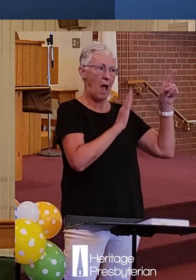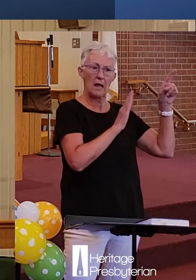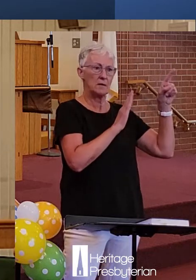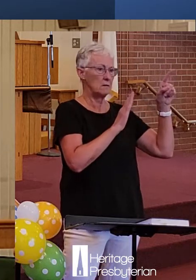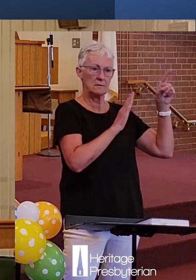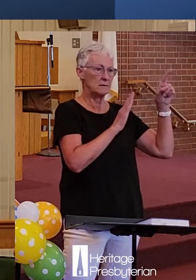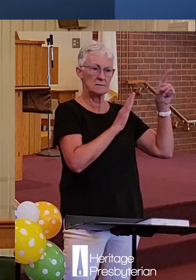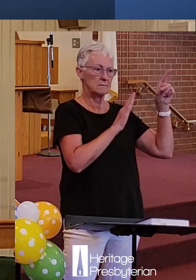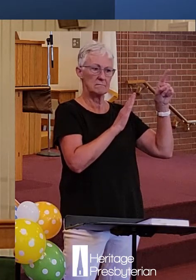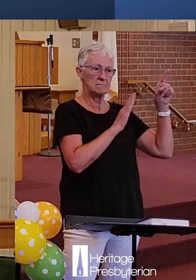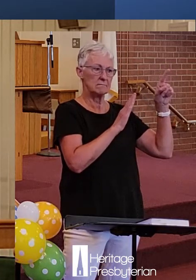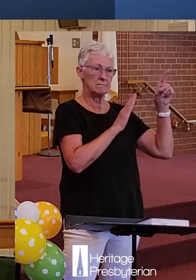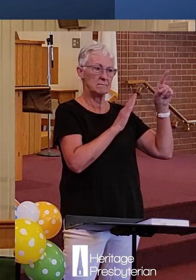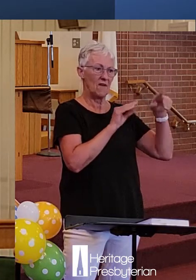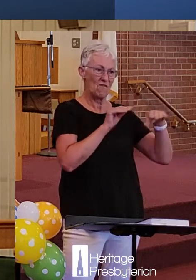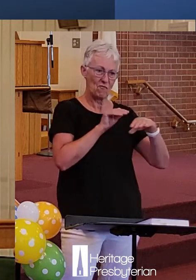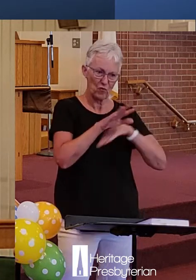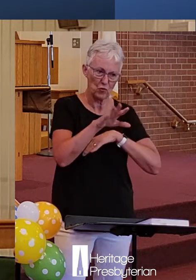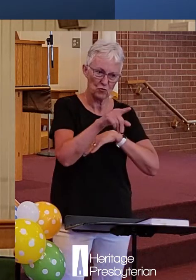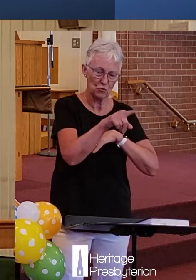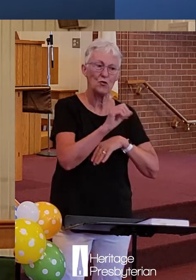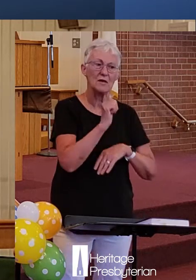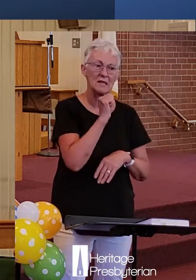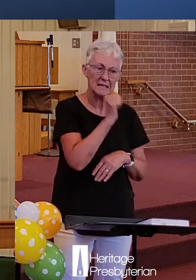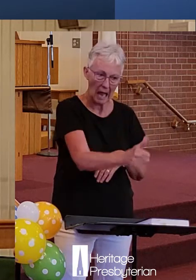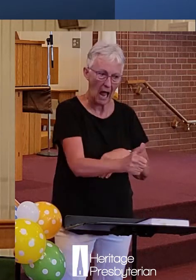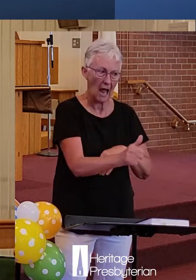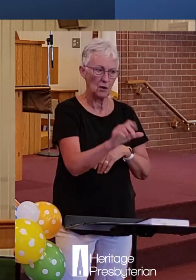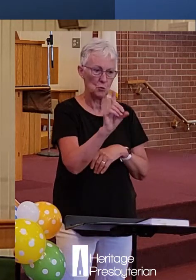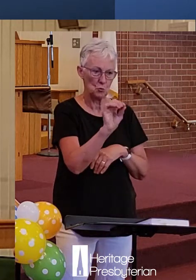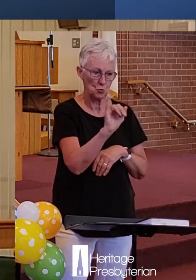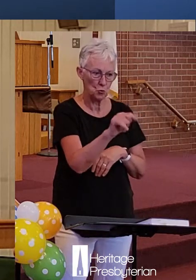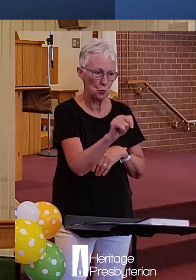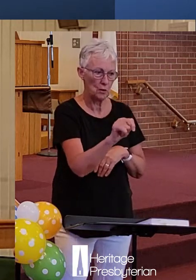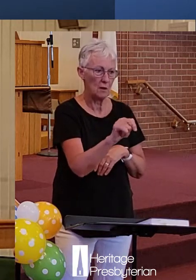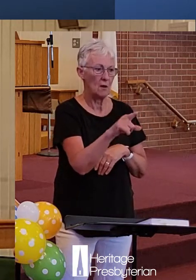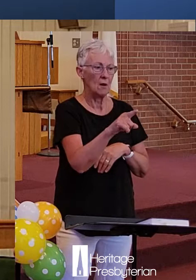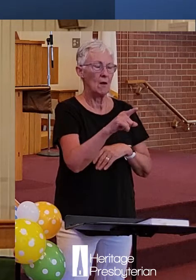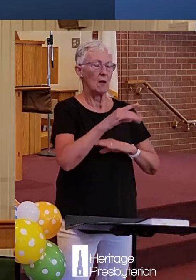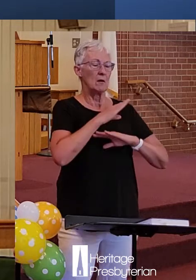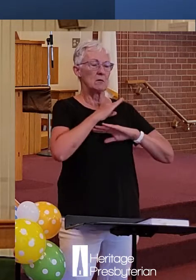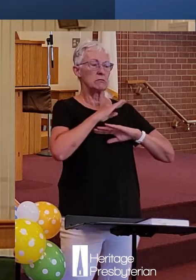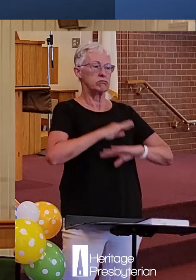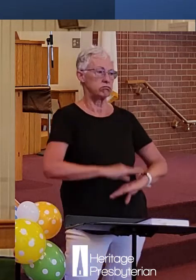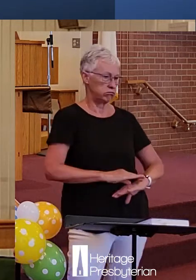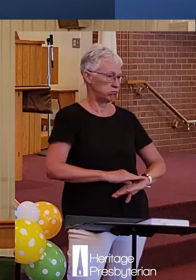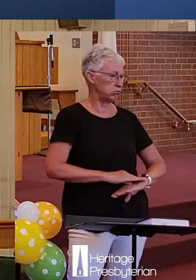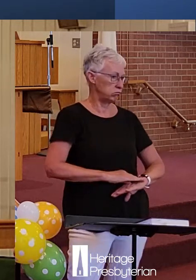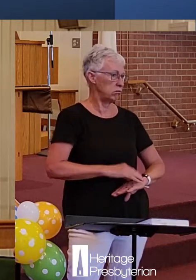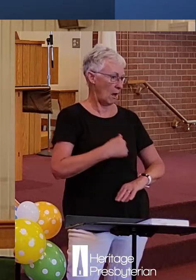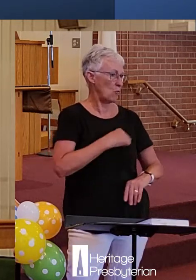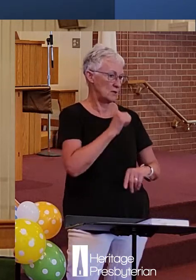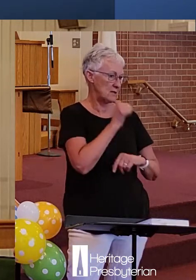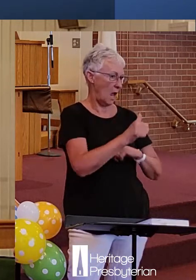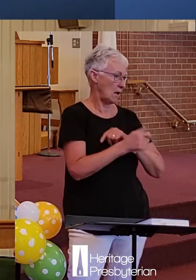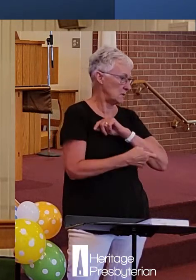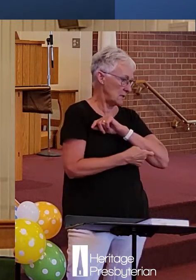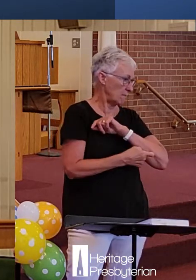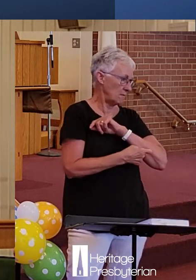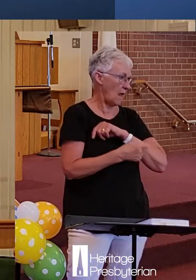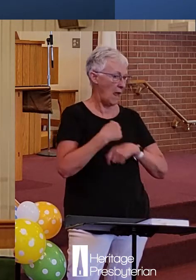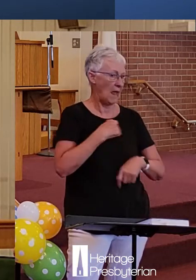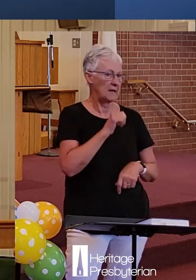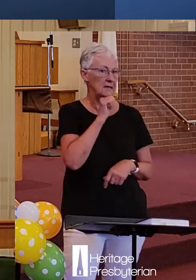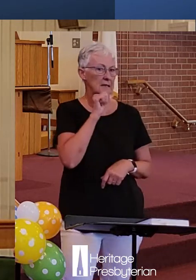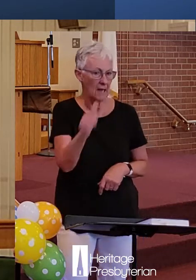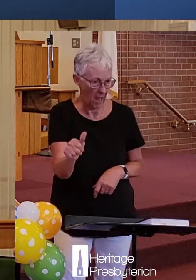that brought you grace, and you breathed a sigh of relief. And that time then you'd given up hope your grandparent